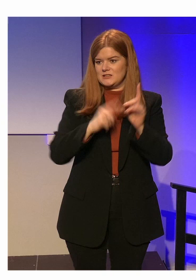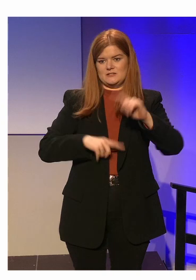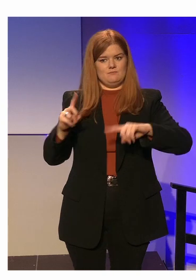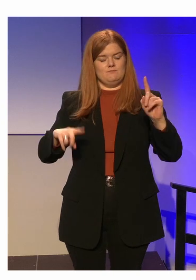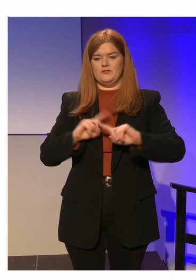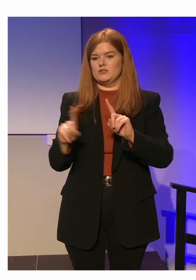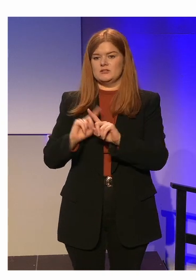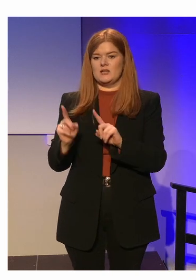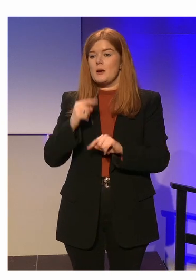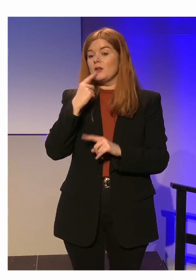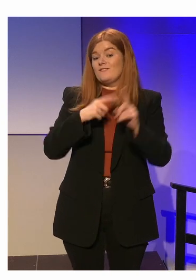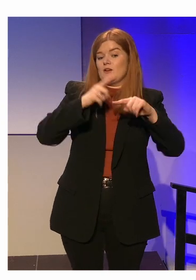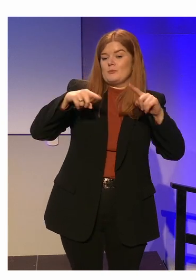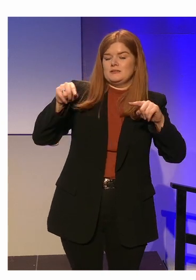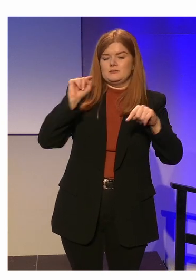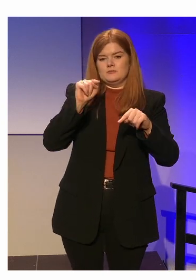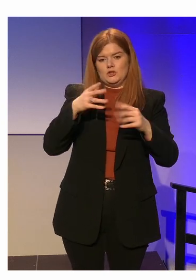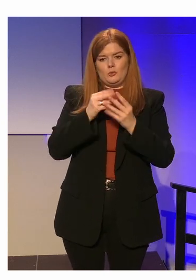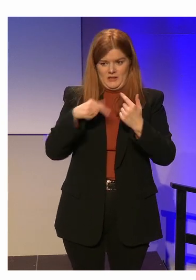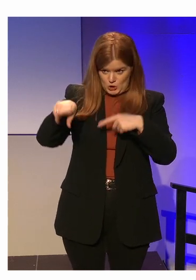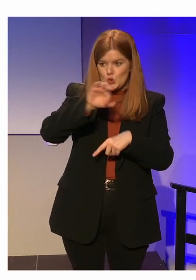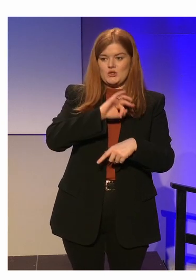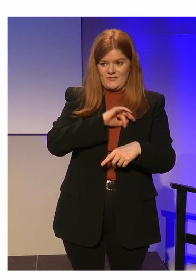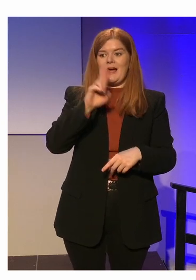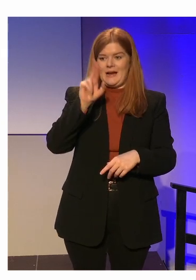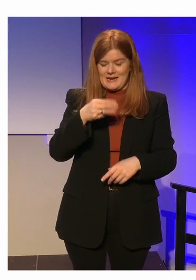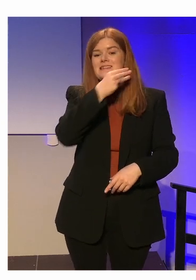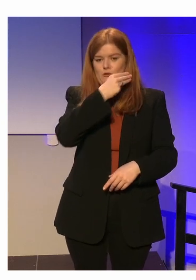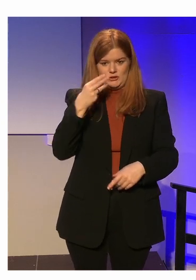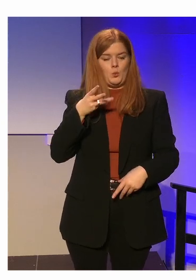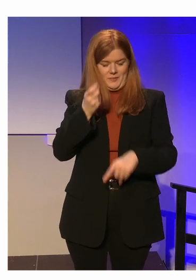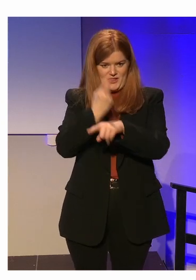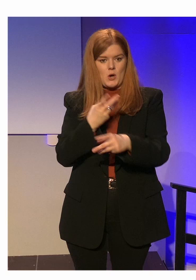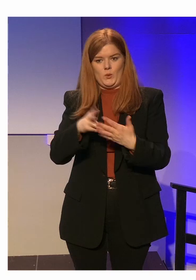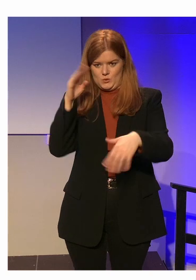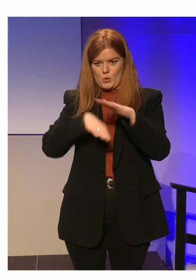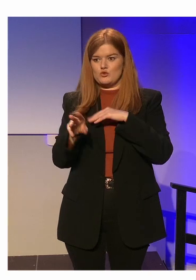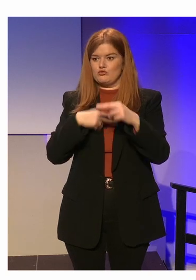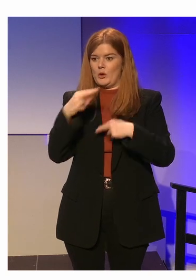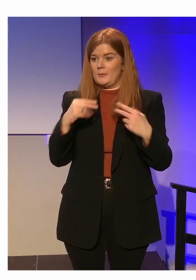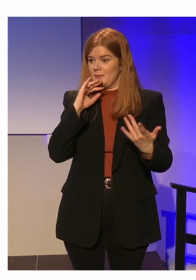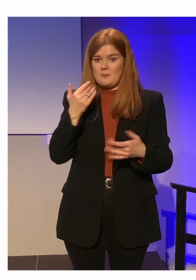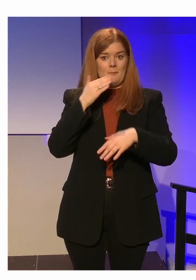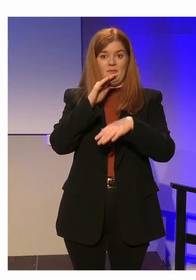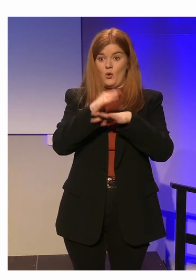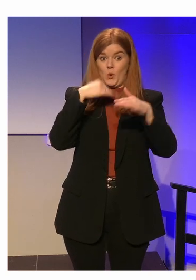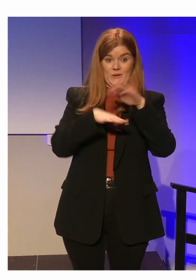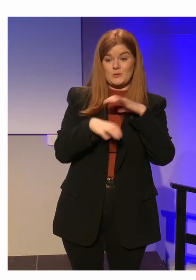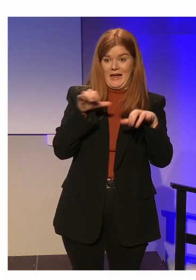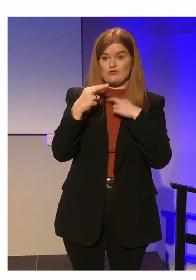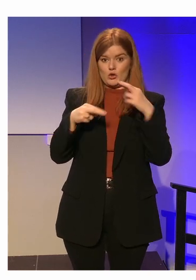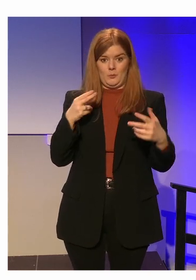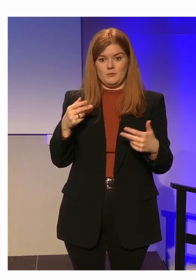different. But that variability is something you can count on when you walk into a room. So before you even get into a